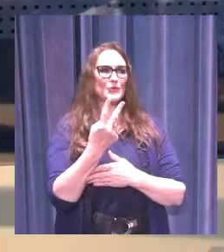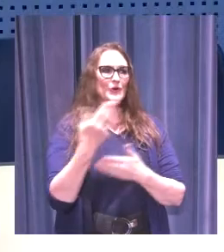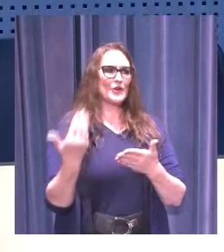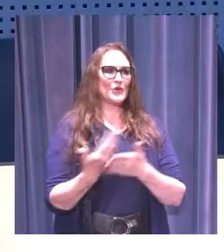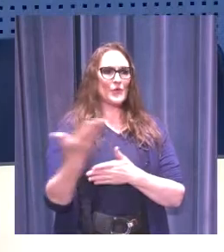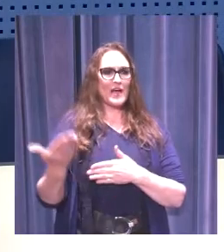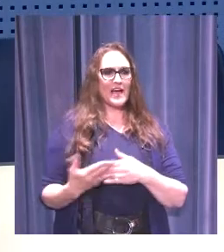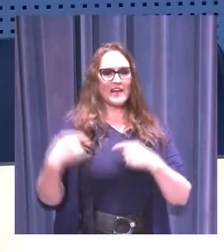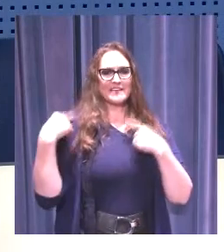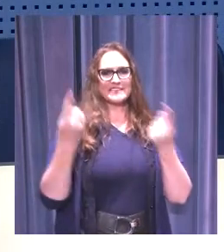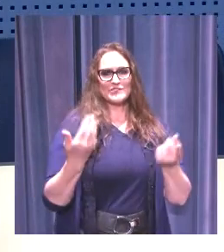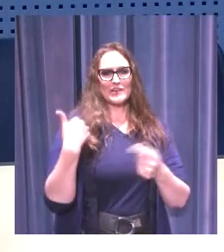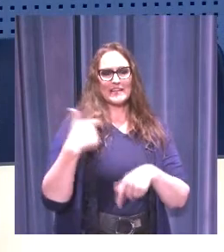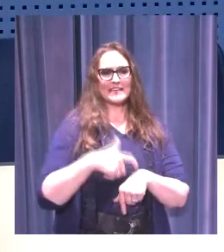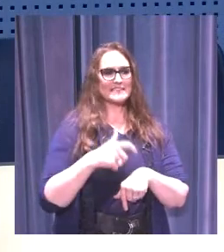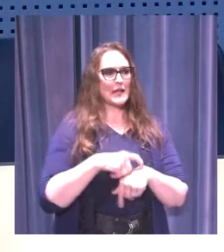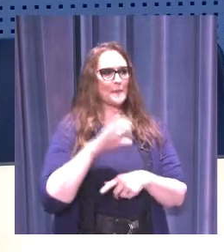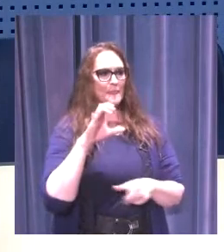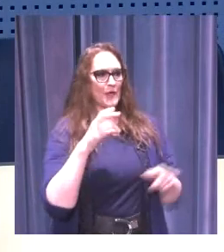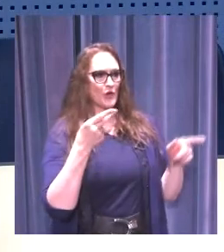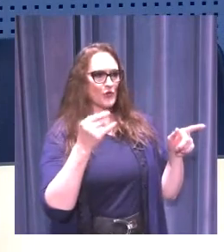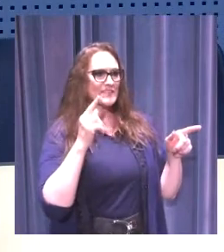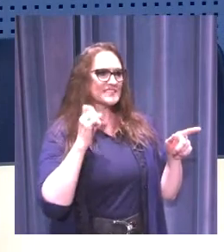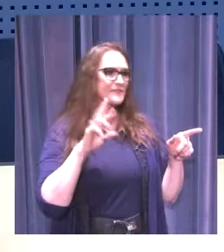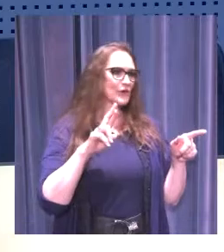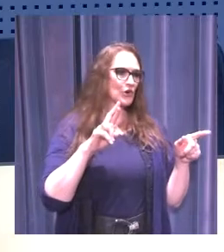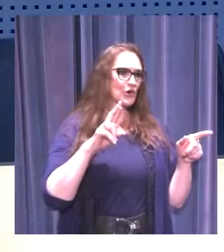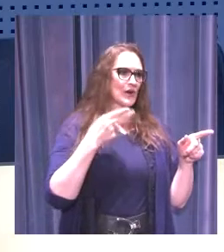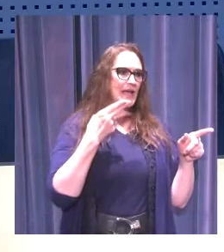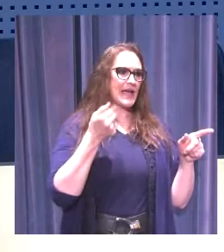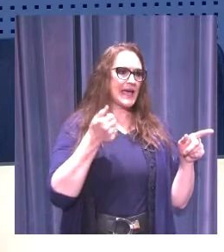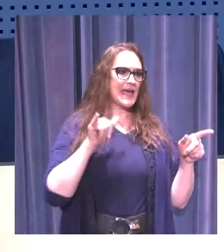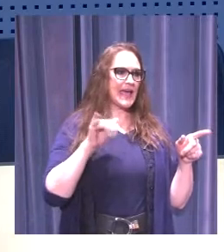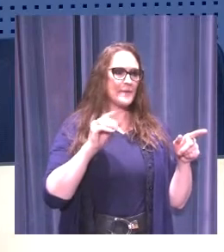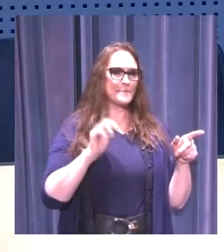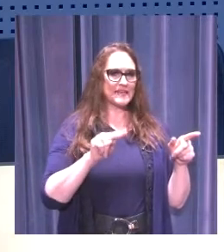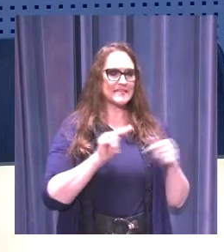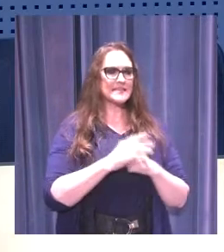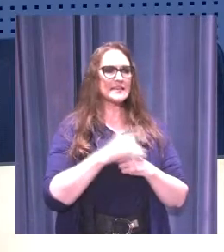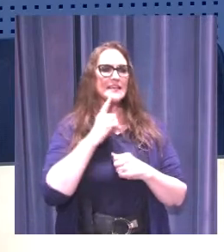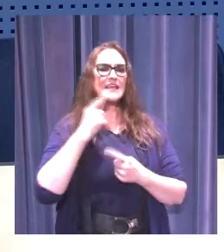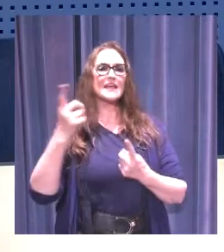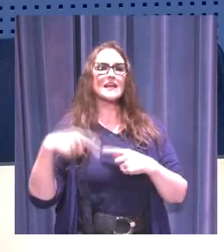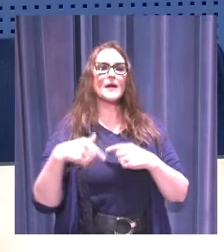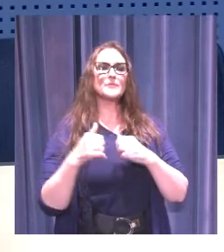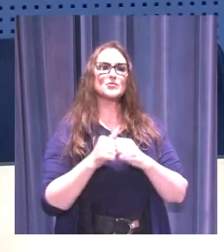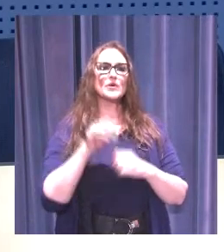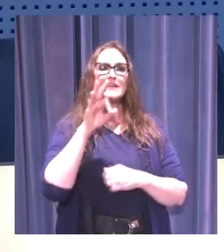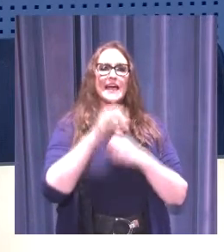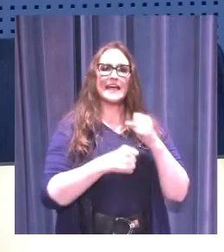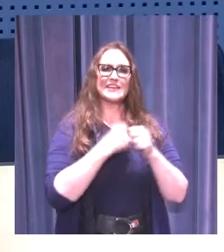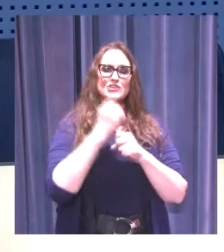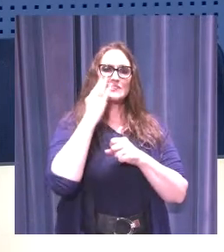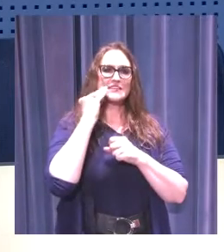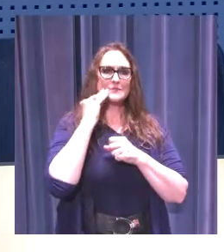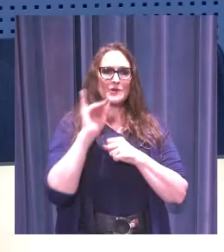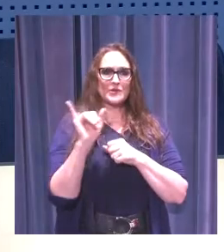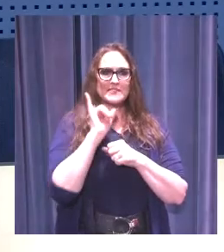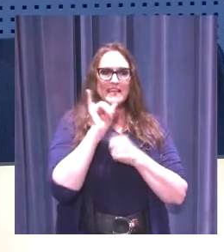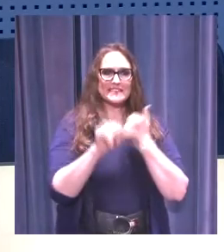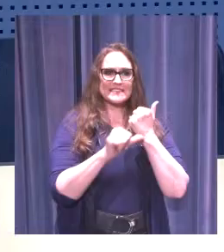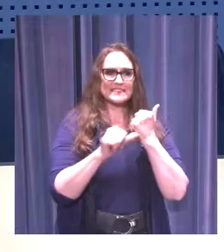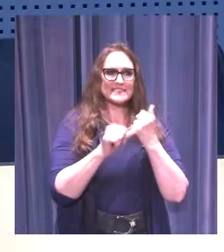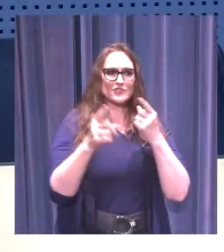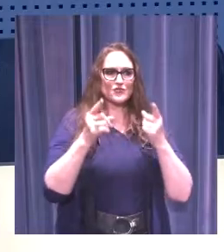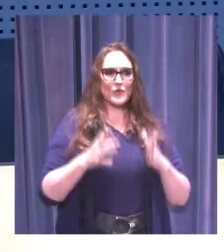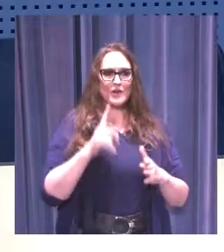meeting. We have Christopher, goes by Chris Heyman. He comes to us with 9 years of experience as an Assistant Director